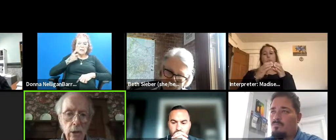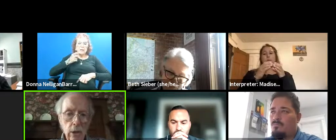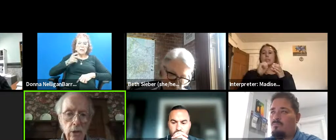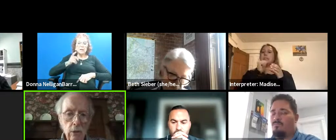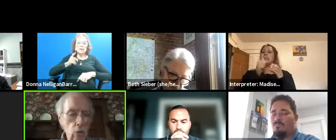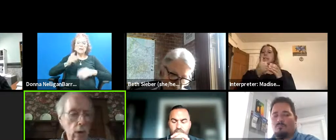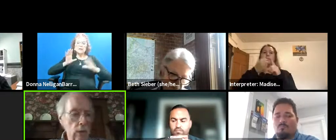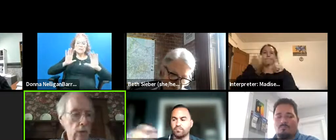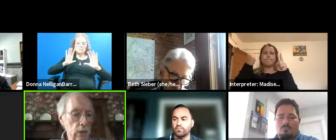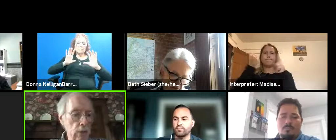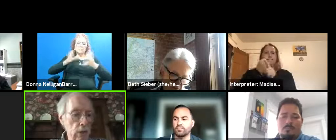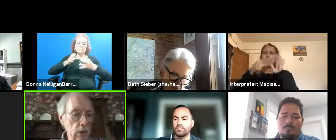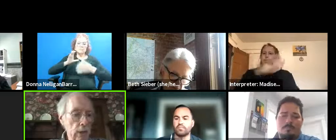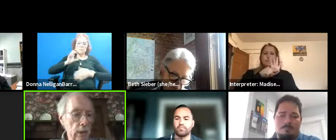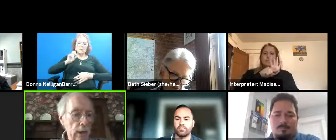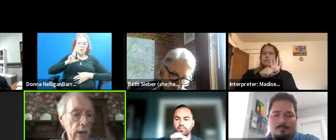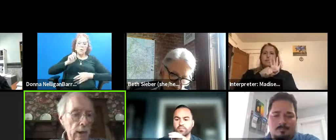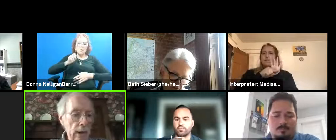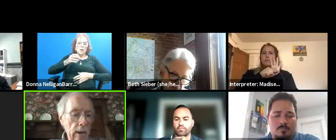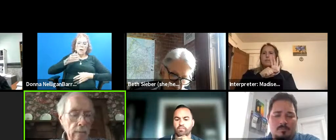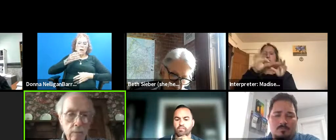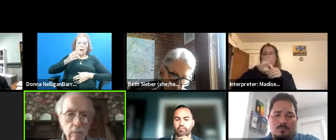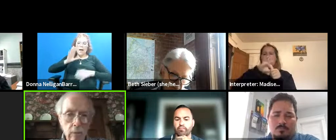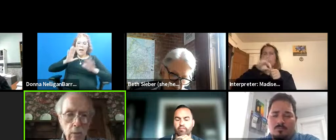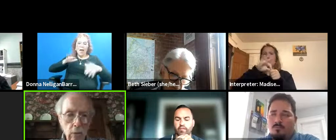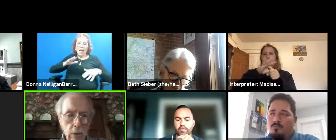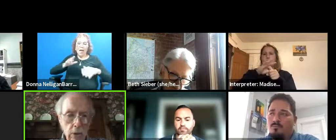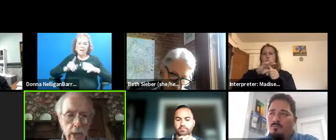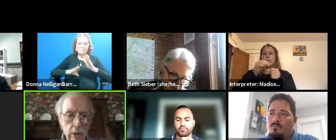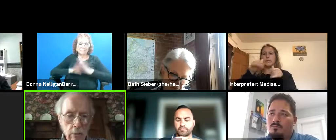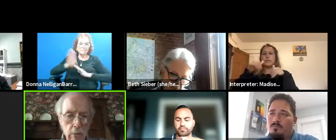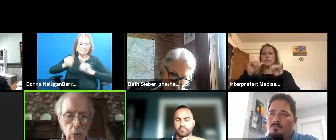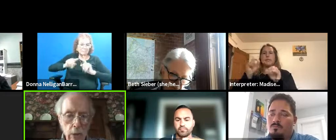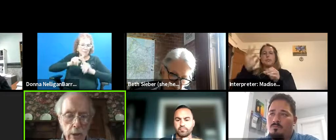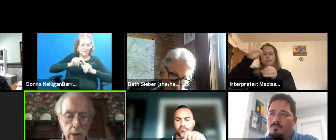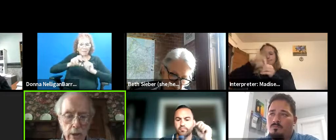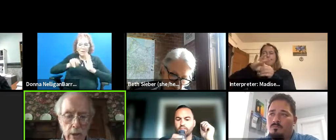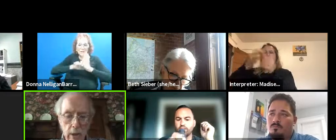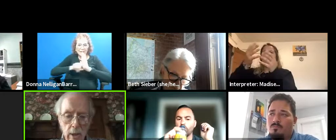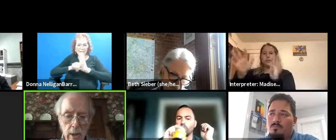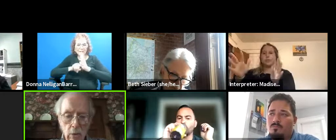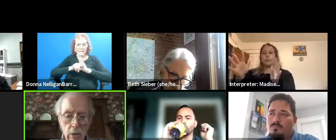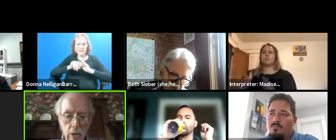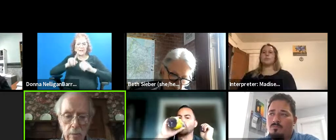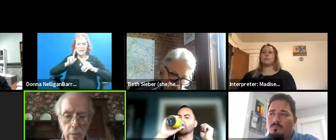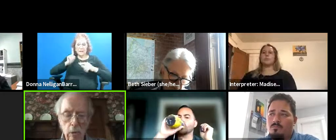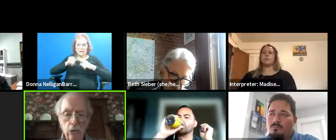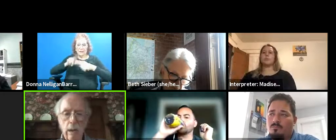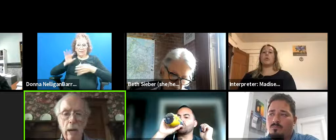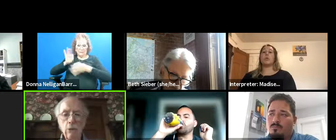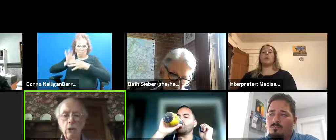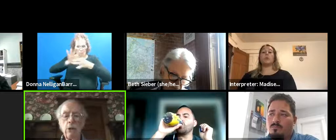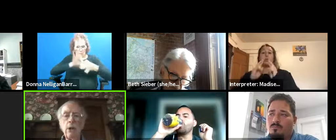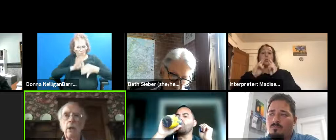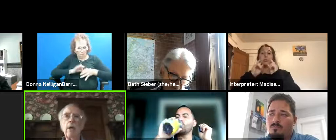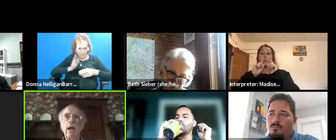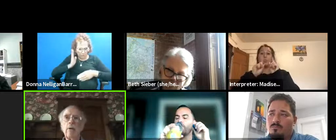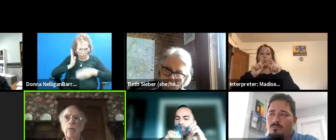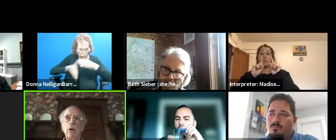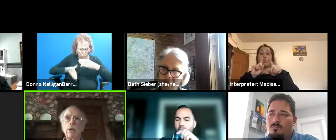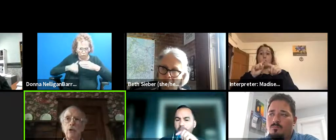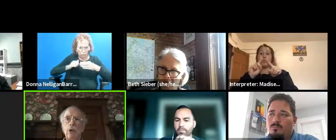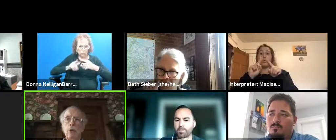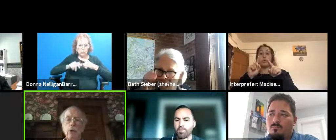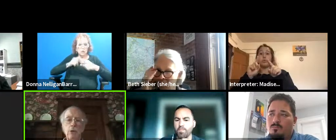in so drawing these districts. We put together a report then with the proposed boundaries,